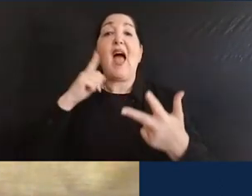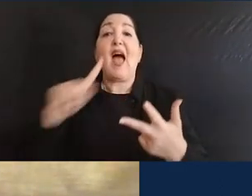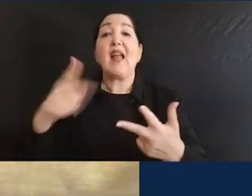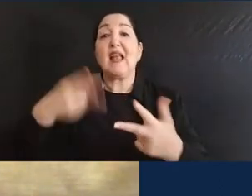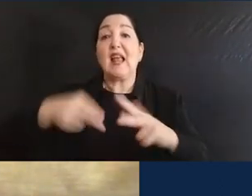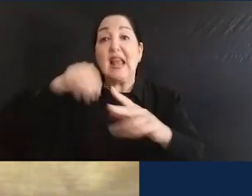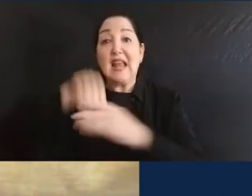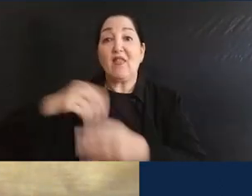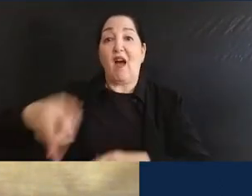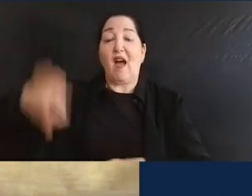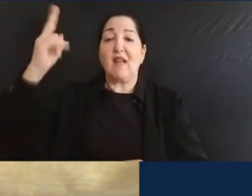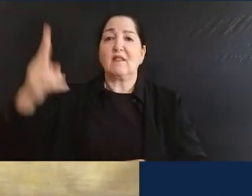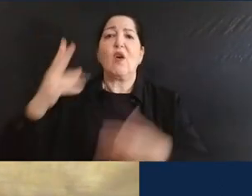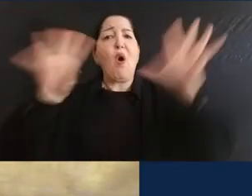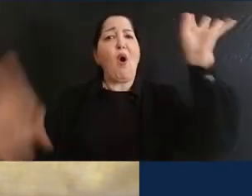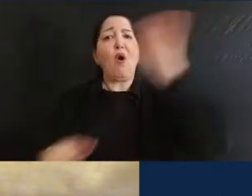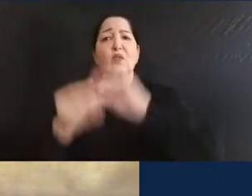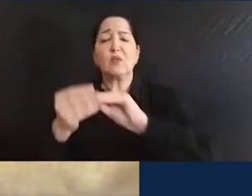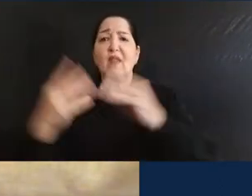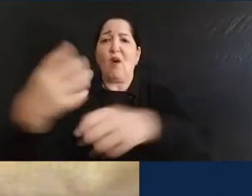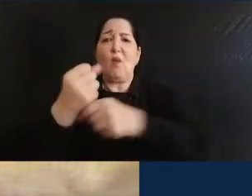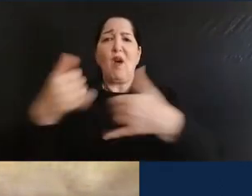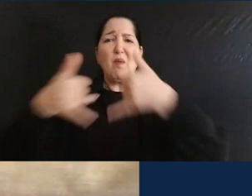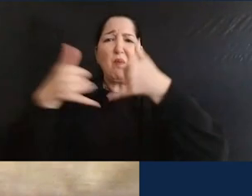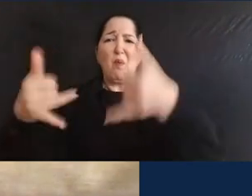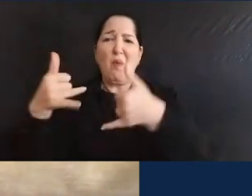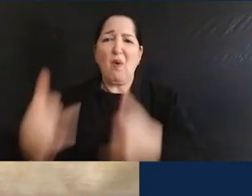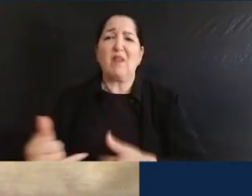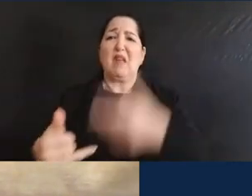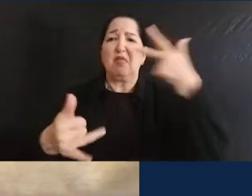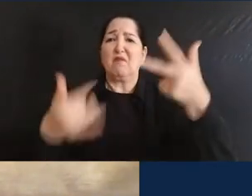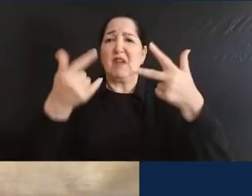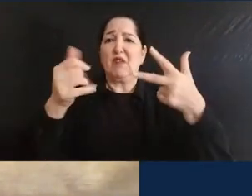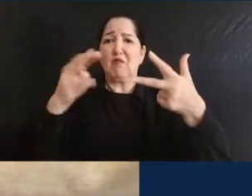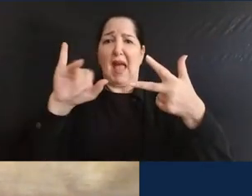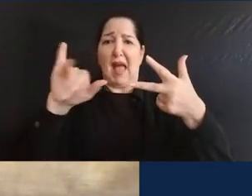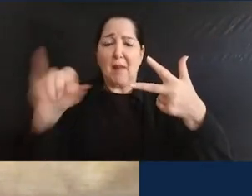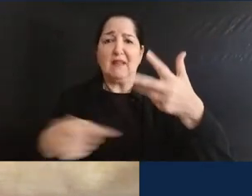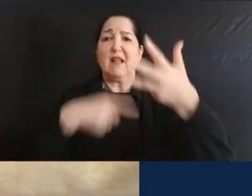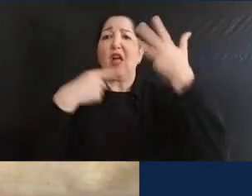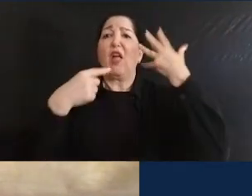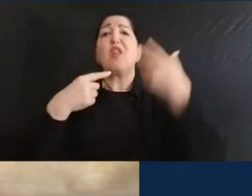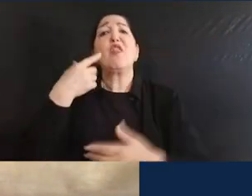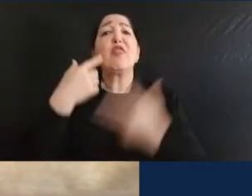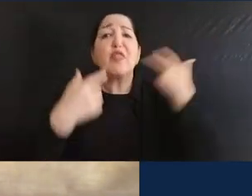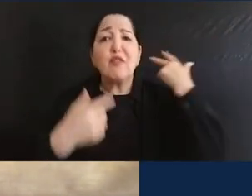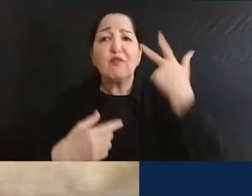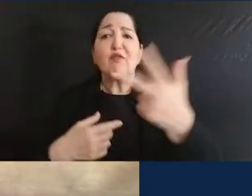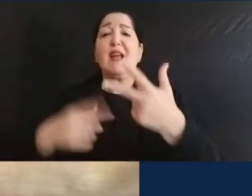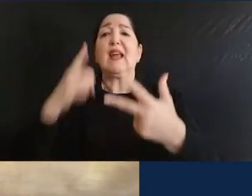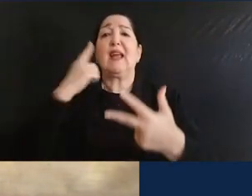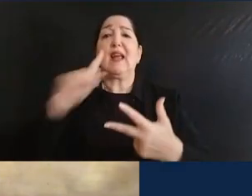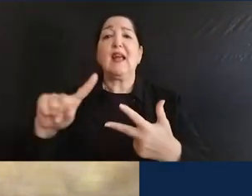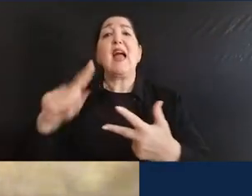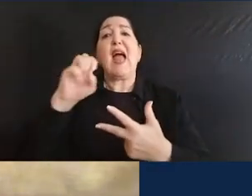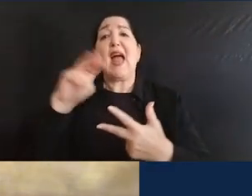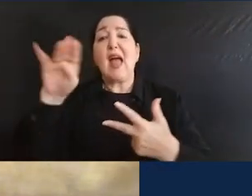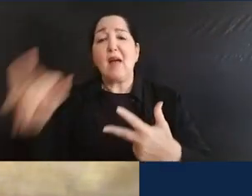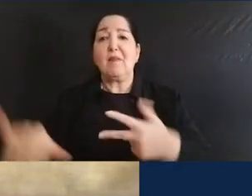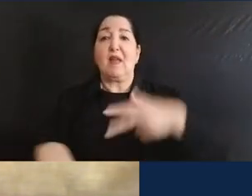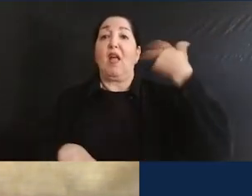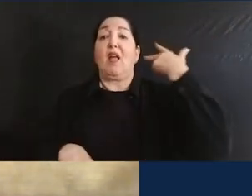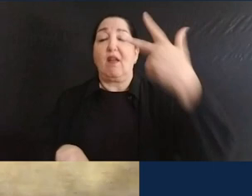Best Orchestrations, 3 Grammys for Best Musical Theater Album, an additional Grammy for producing the Greatest